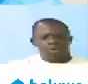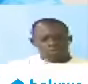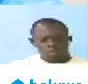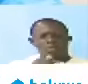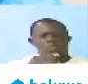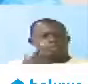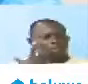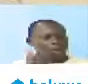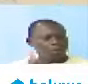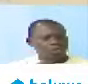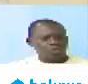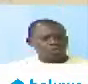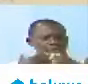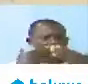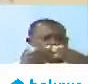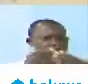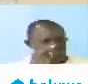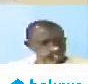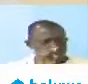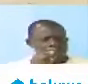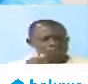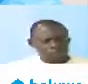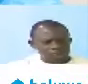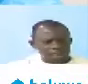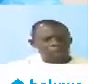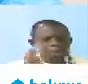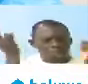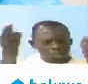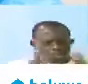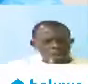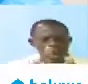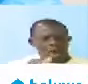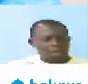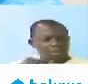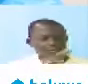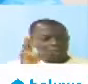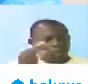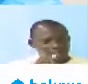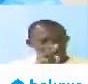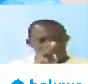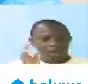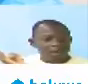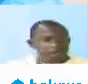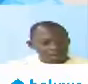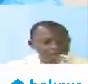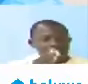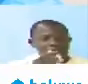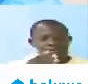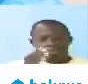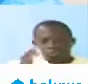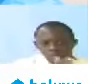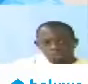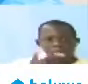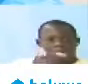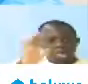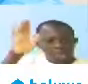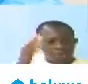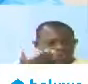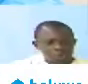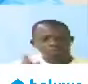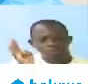would like to inform you that it's a criminal offense to lie under oath in this country.